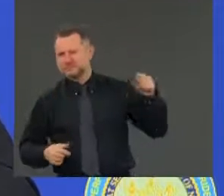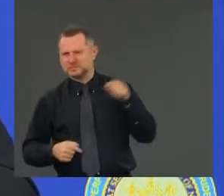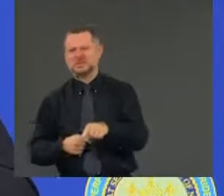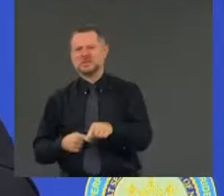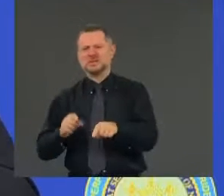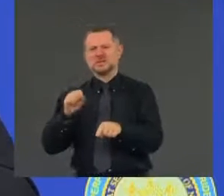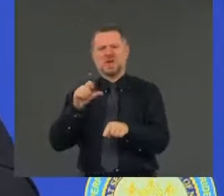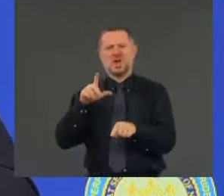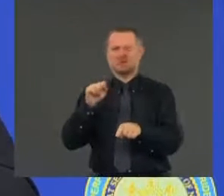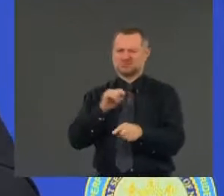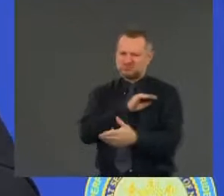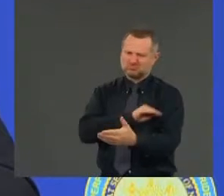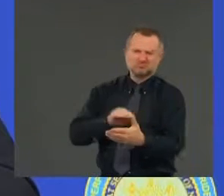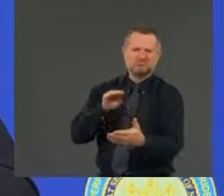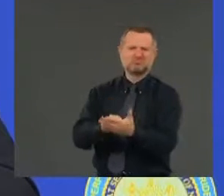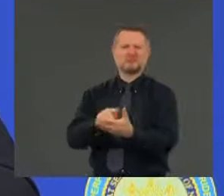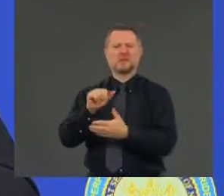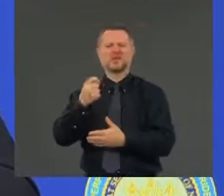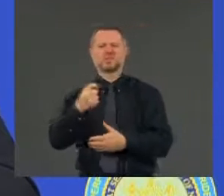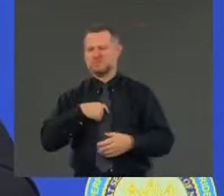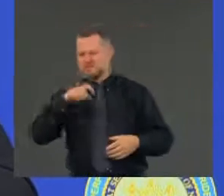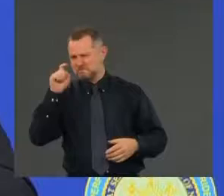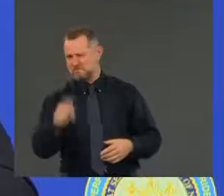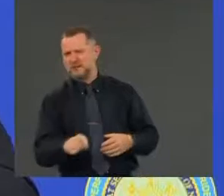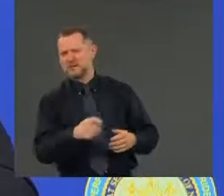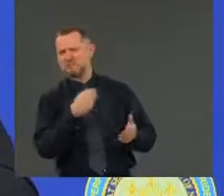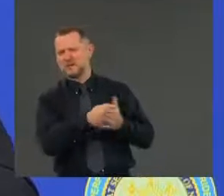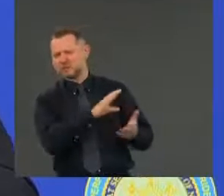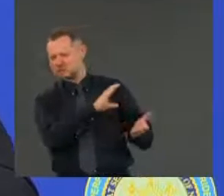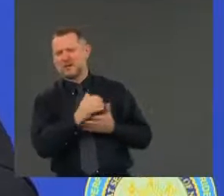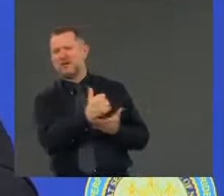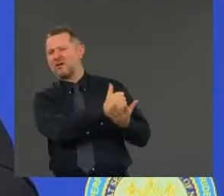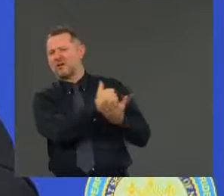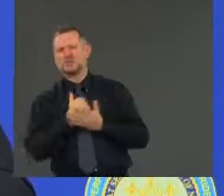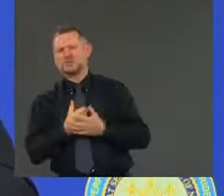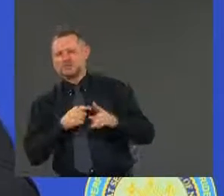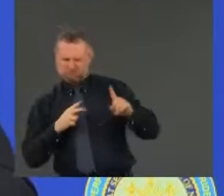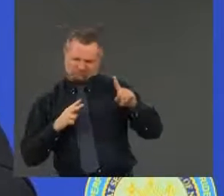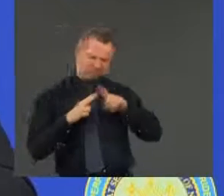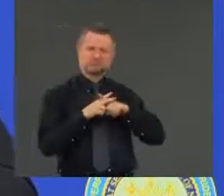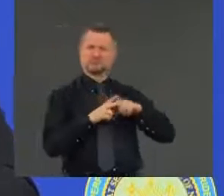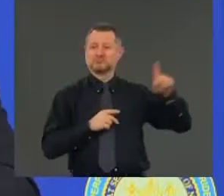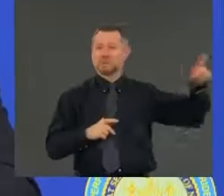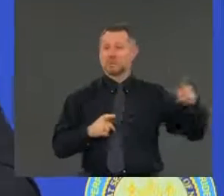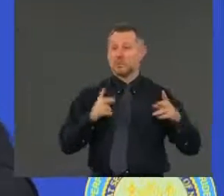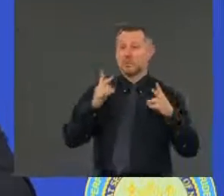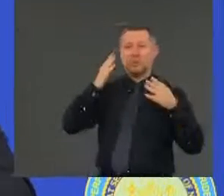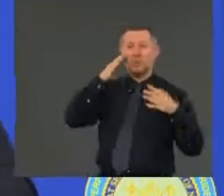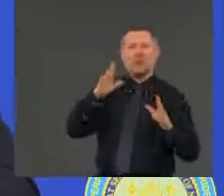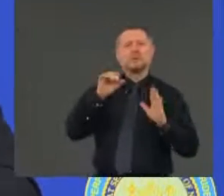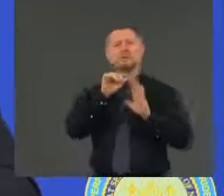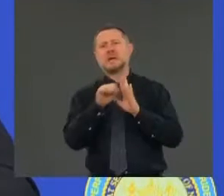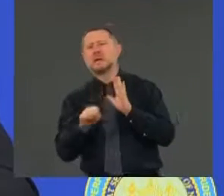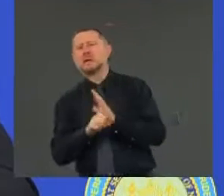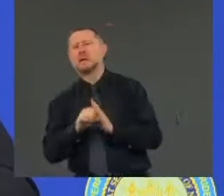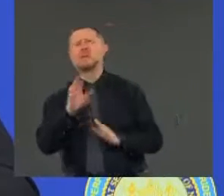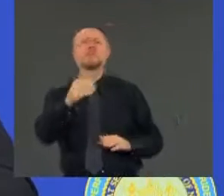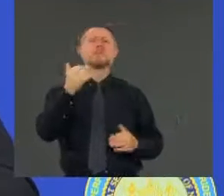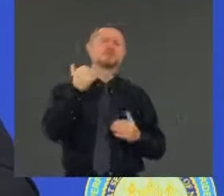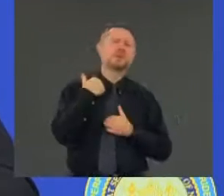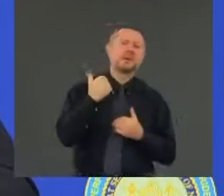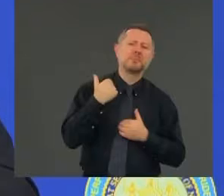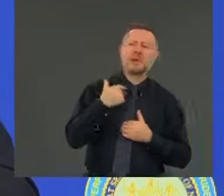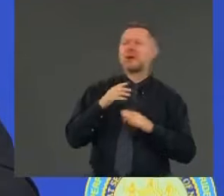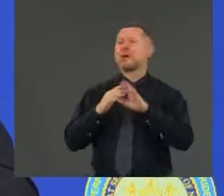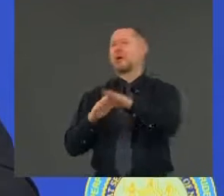they are held accountable. You know, nobody really knows anymore who does what. What does the state do? What does the federal government do?